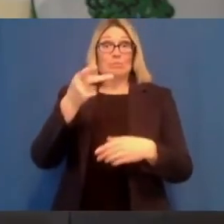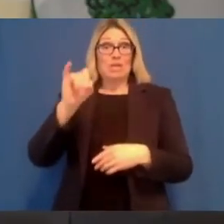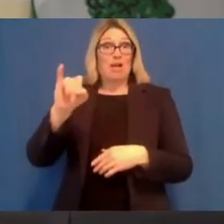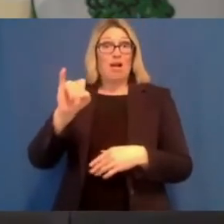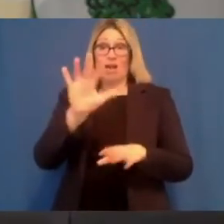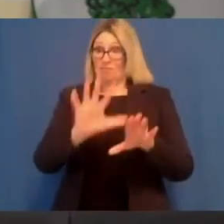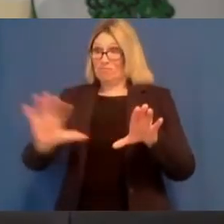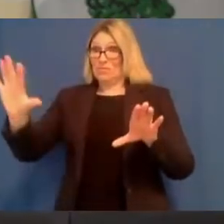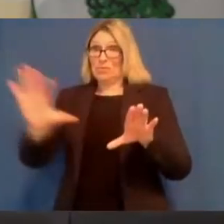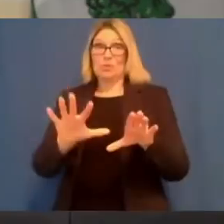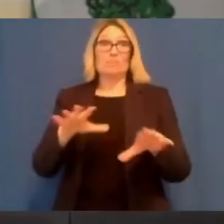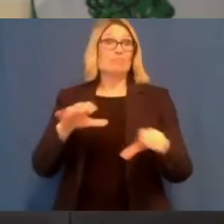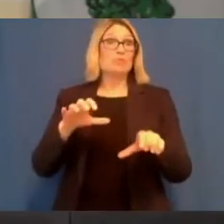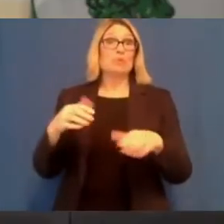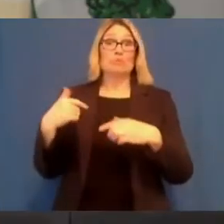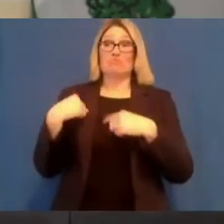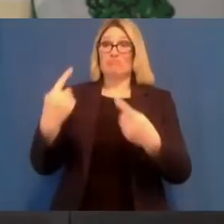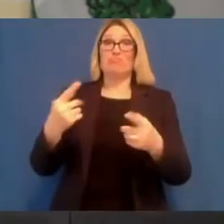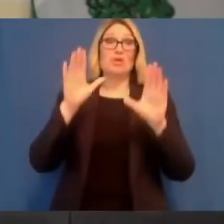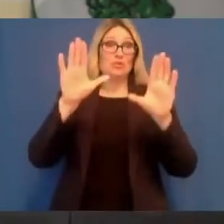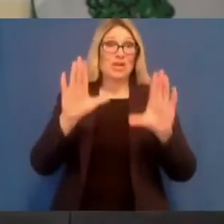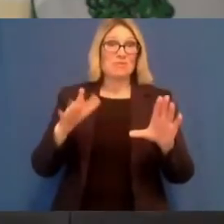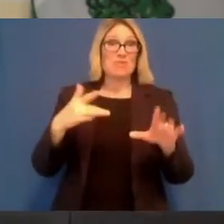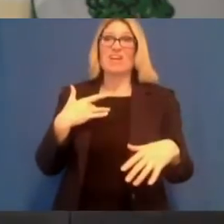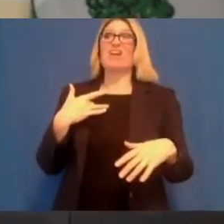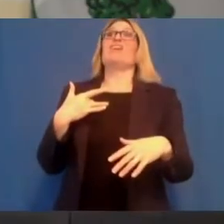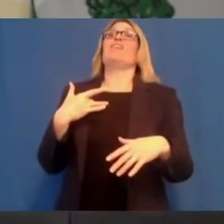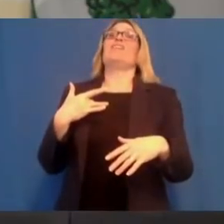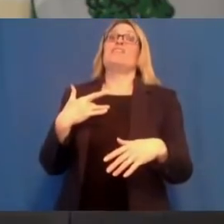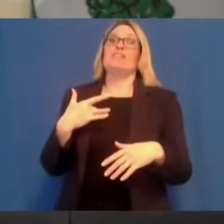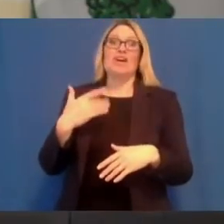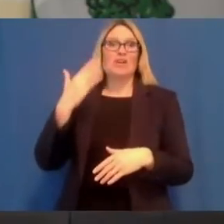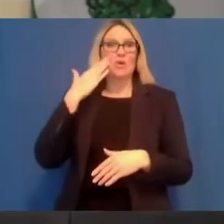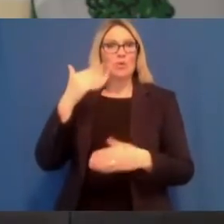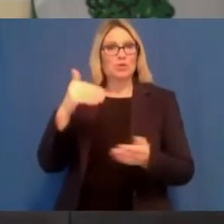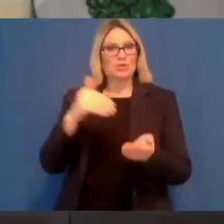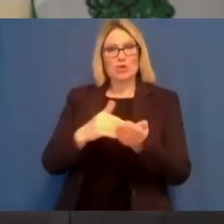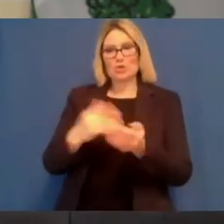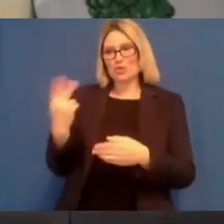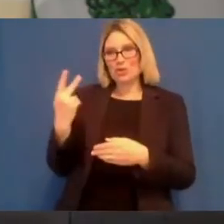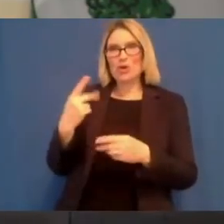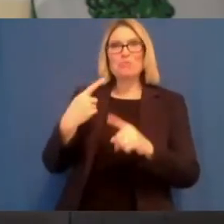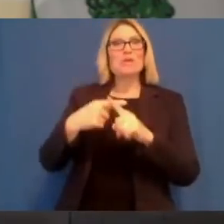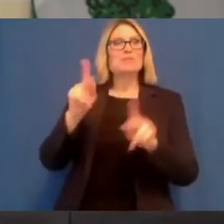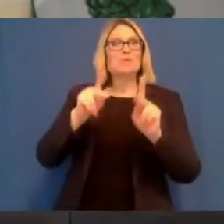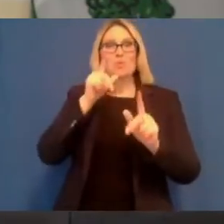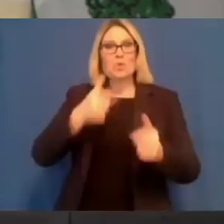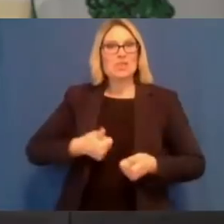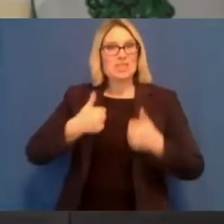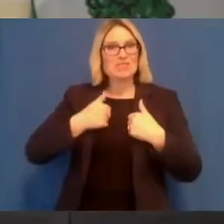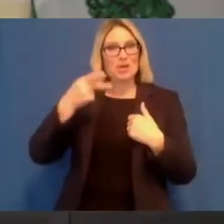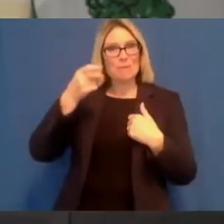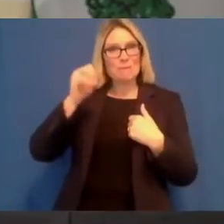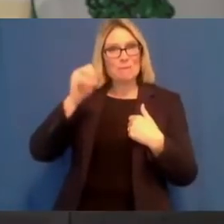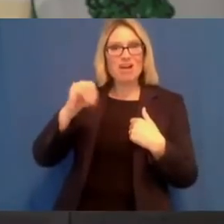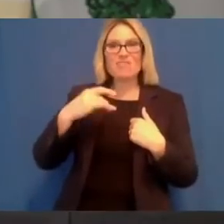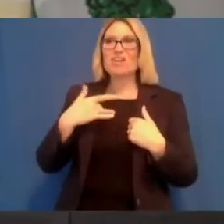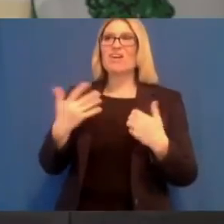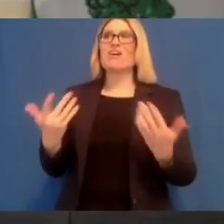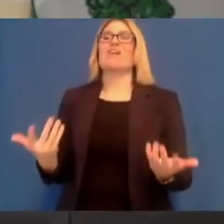even probably stings a little bit for both Dr. Morrison and I and all Islanders to need to do this. But I really do